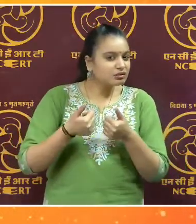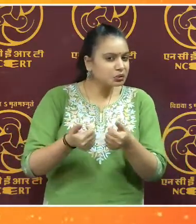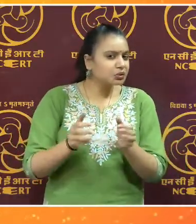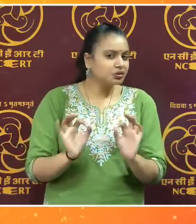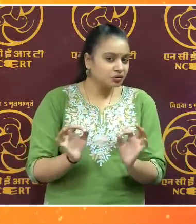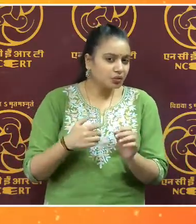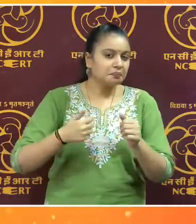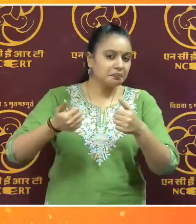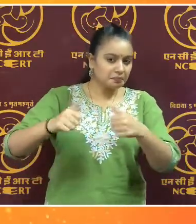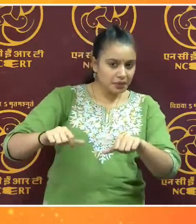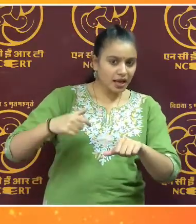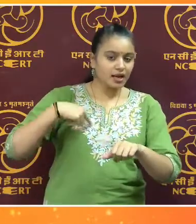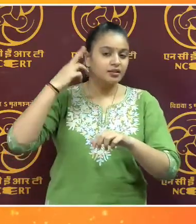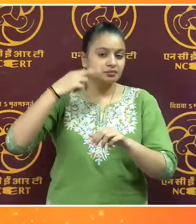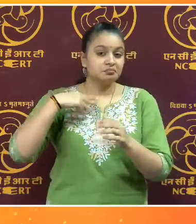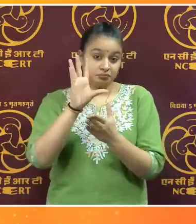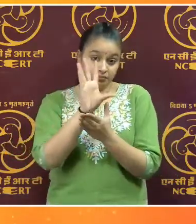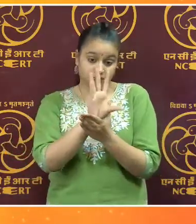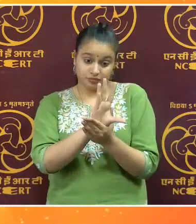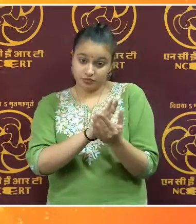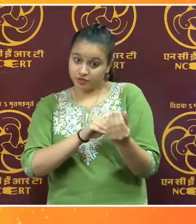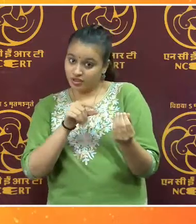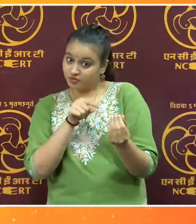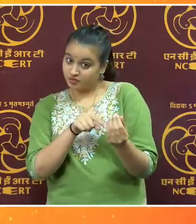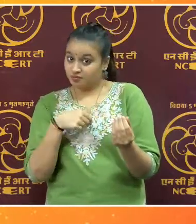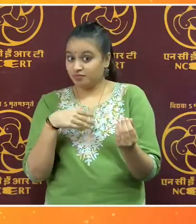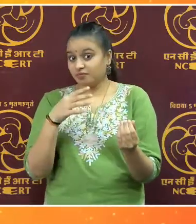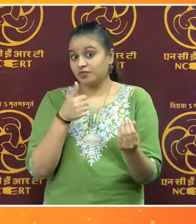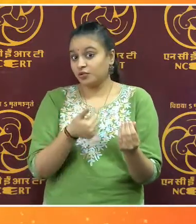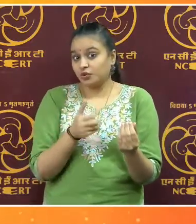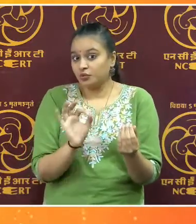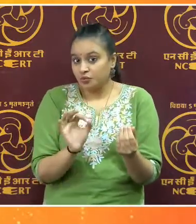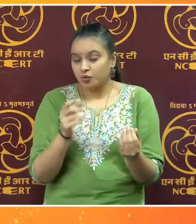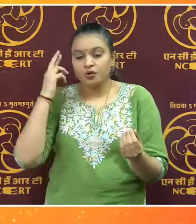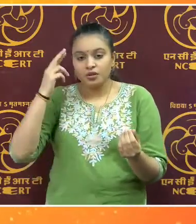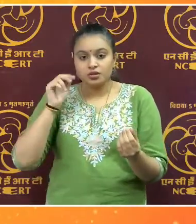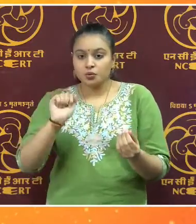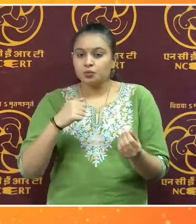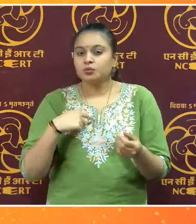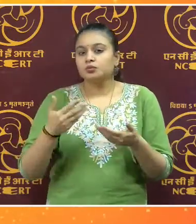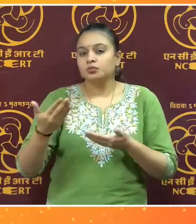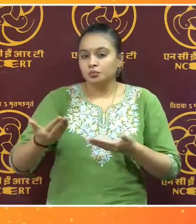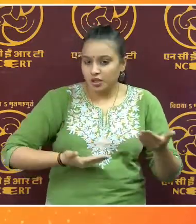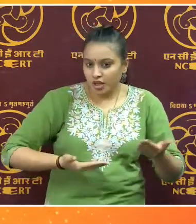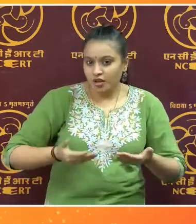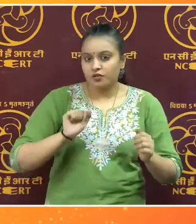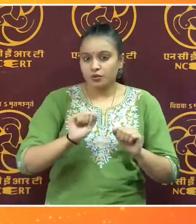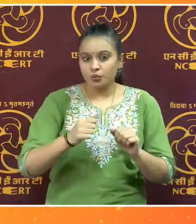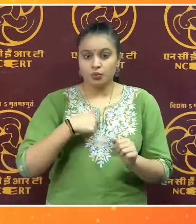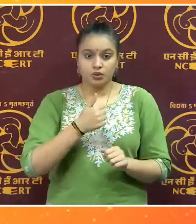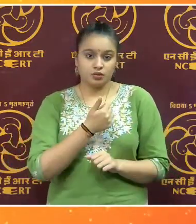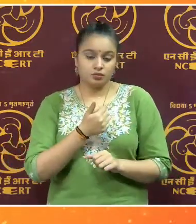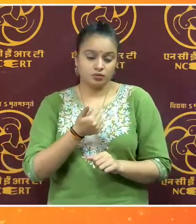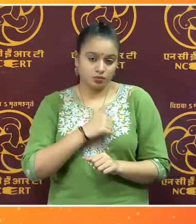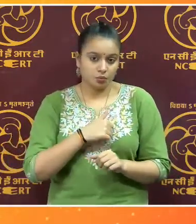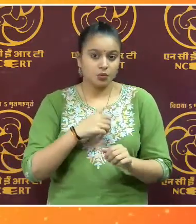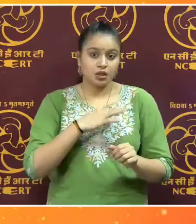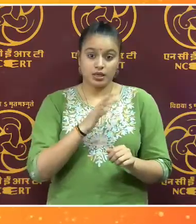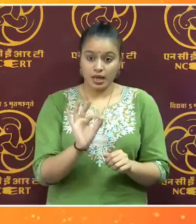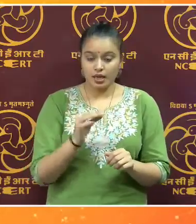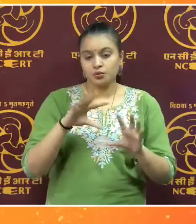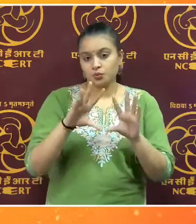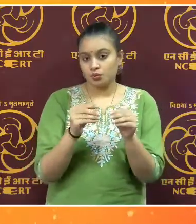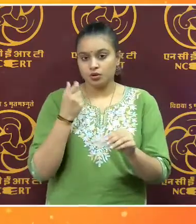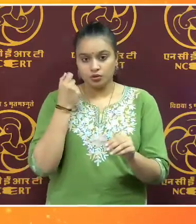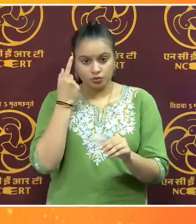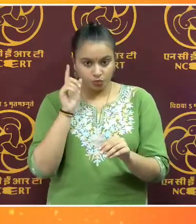to become a thief. You should be a good person. Morally, you should know your behavior, your etiquettes. The story name is